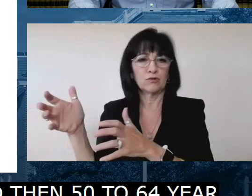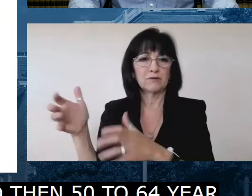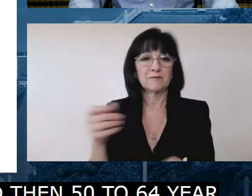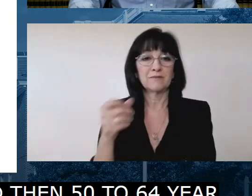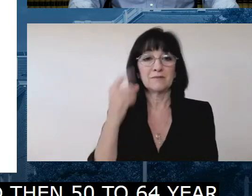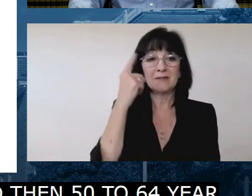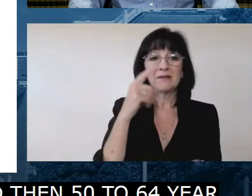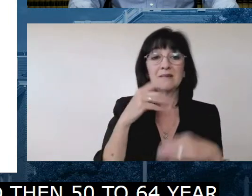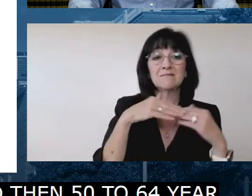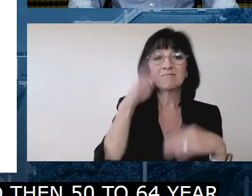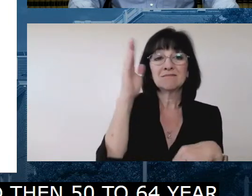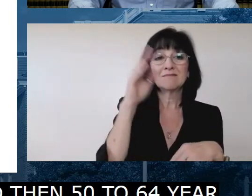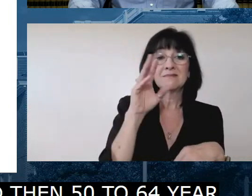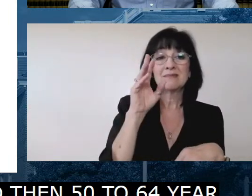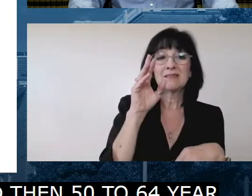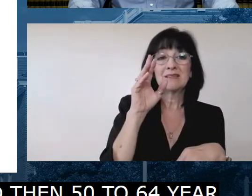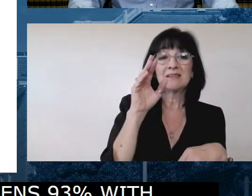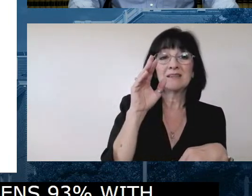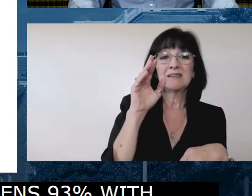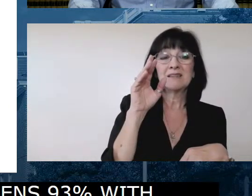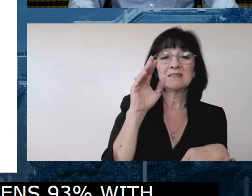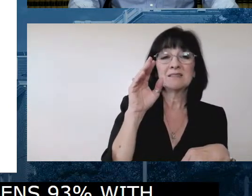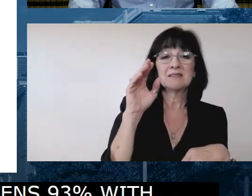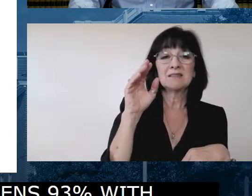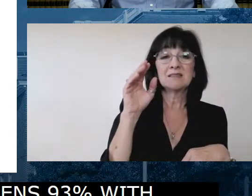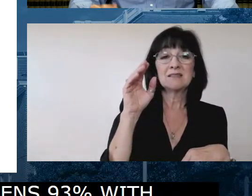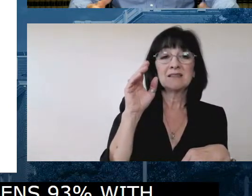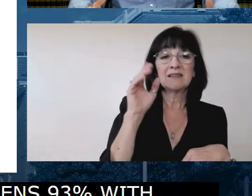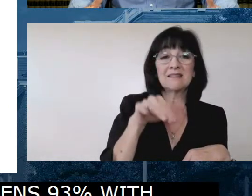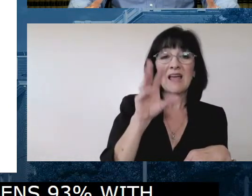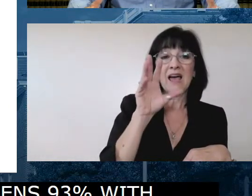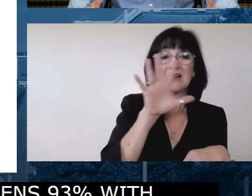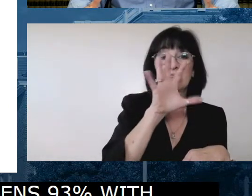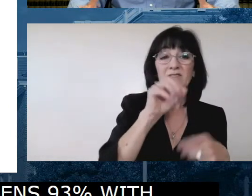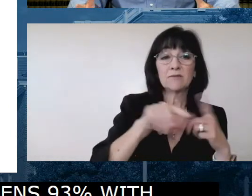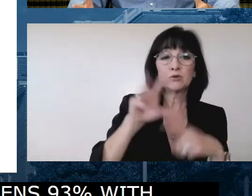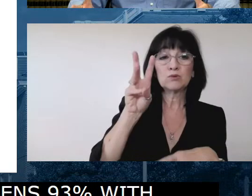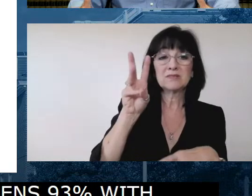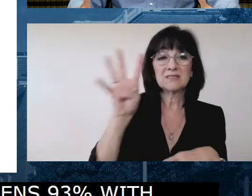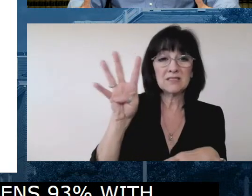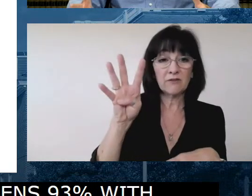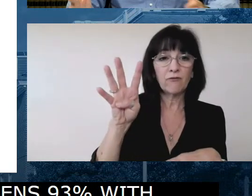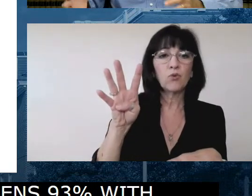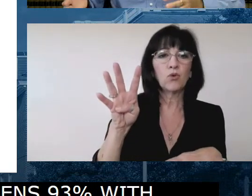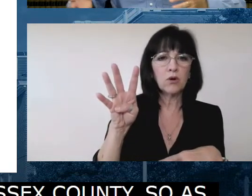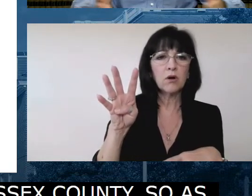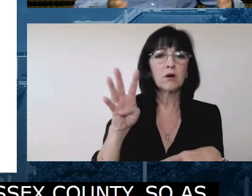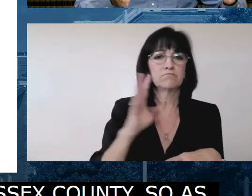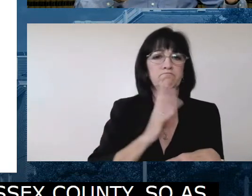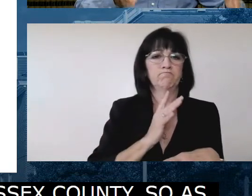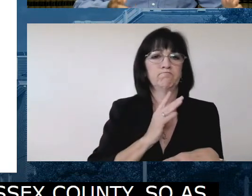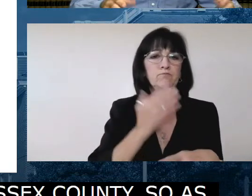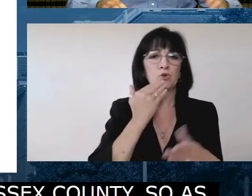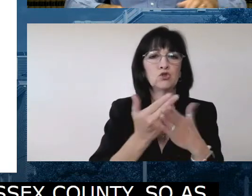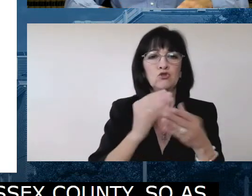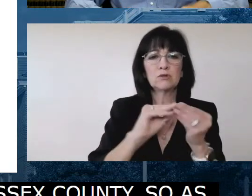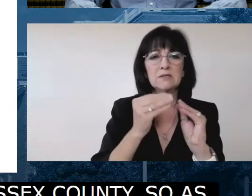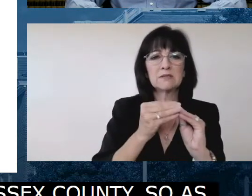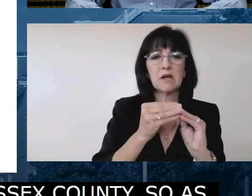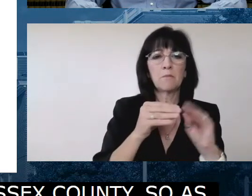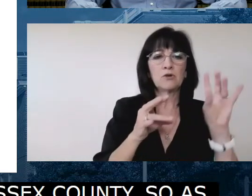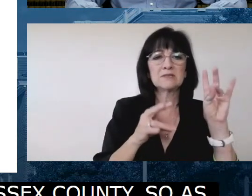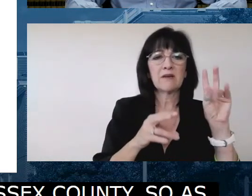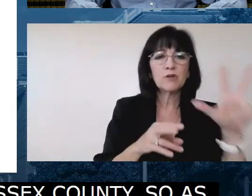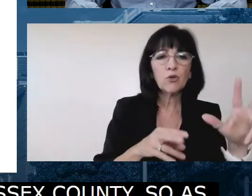vaccination rates in Kent and Sussex County. So as we look at our challenge, it really is to encourage and get the